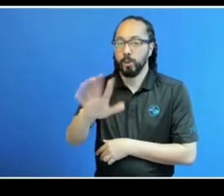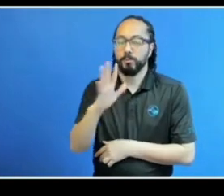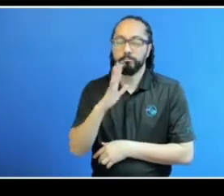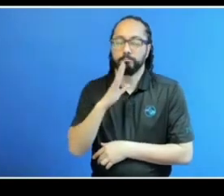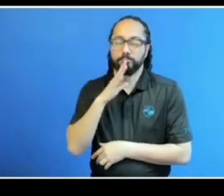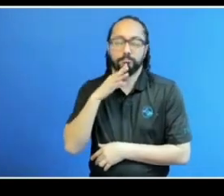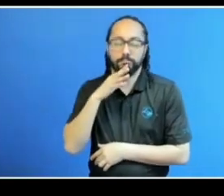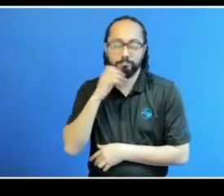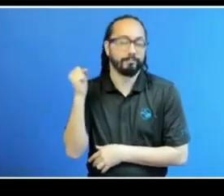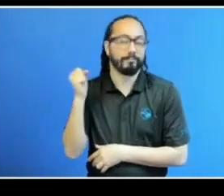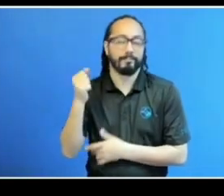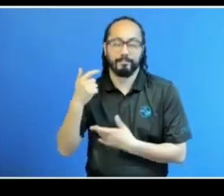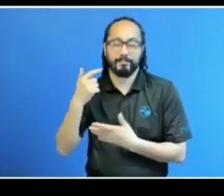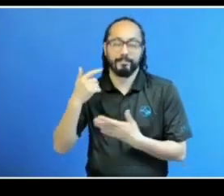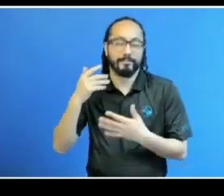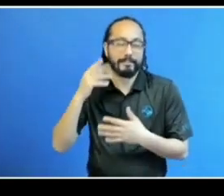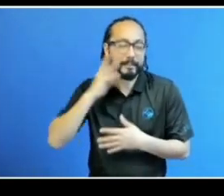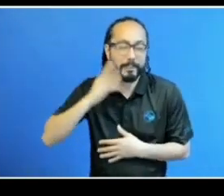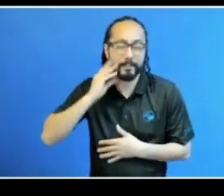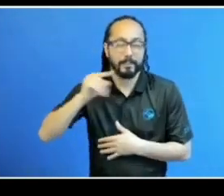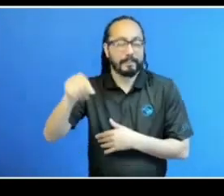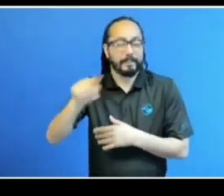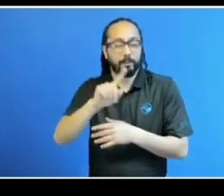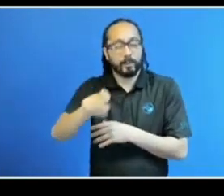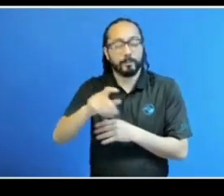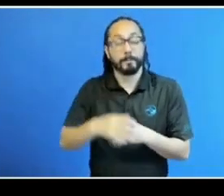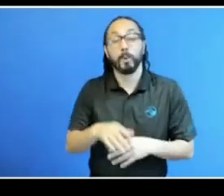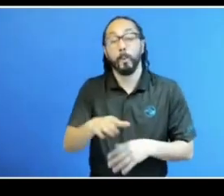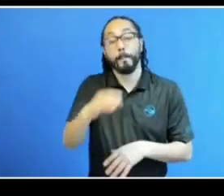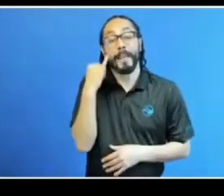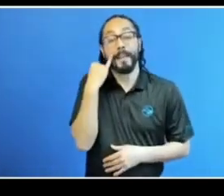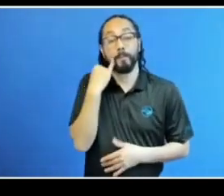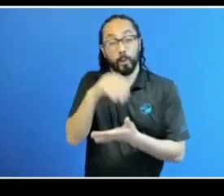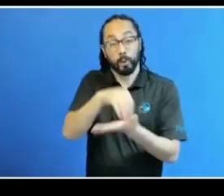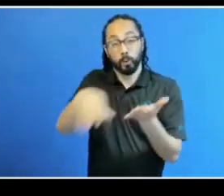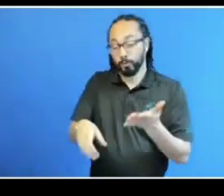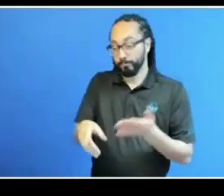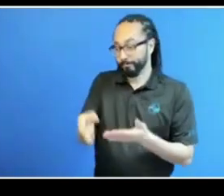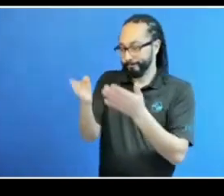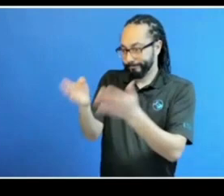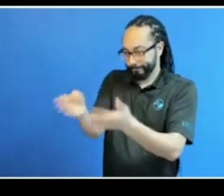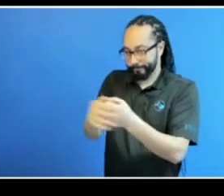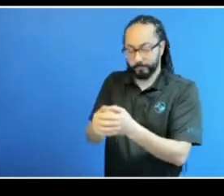question. What advice would you give a student who's studying full-time, but is